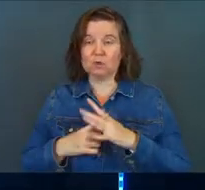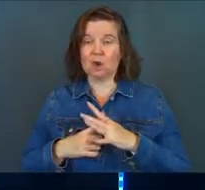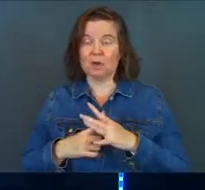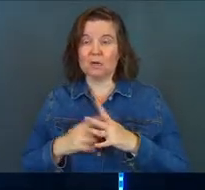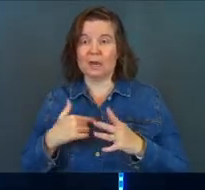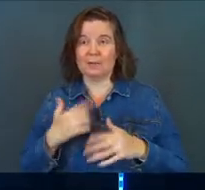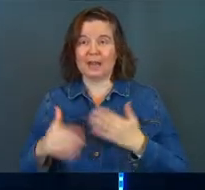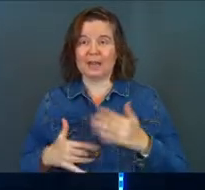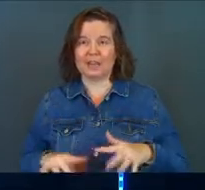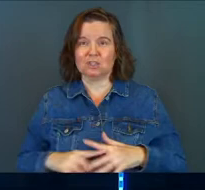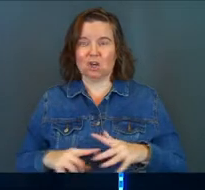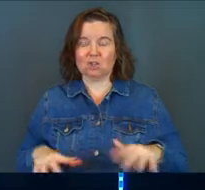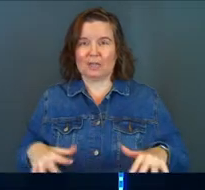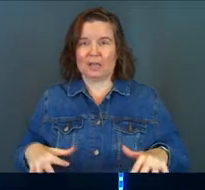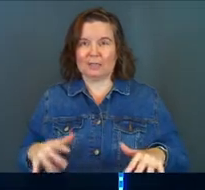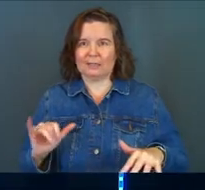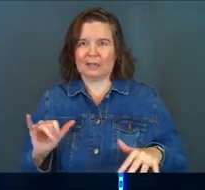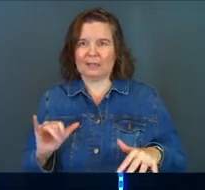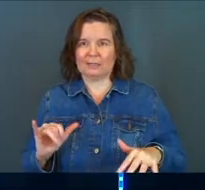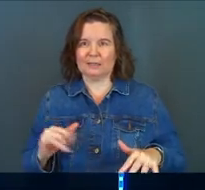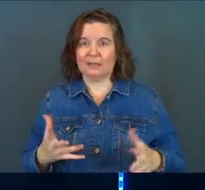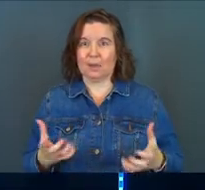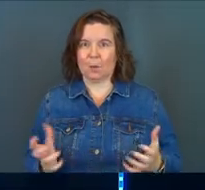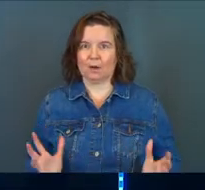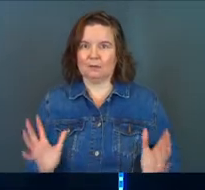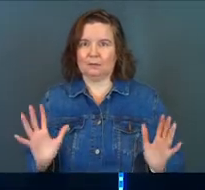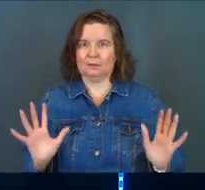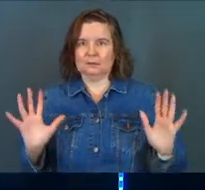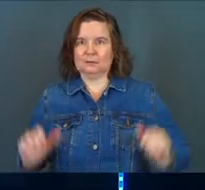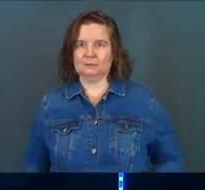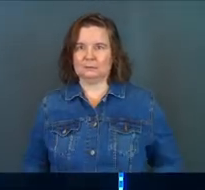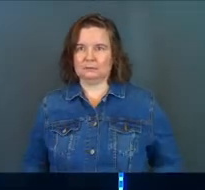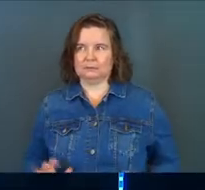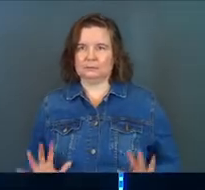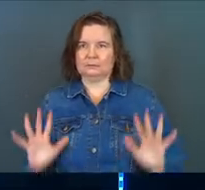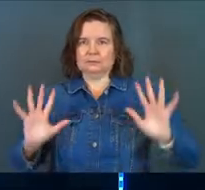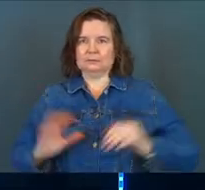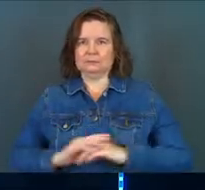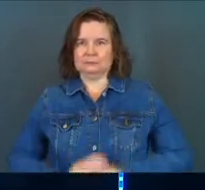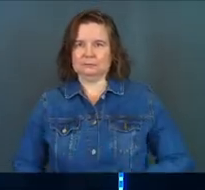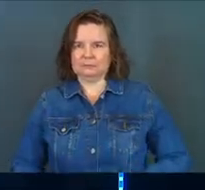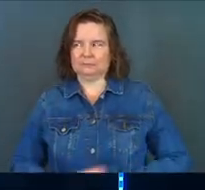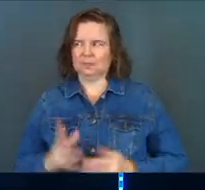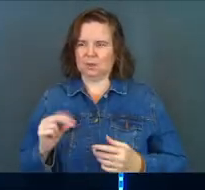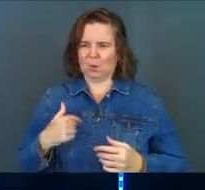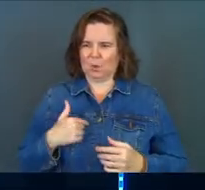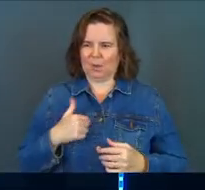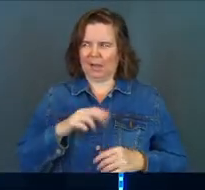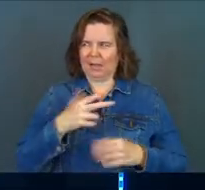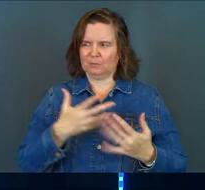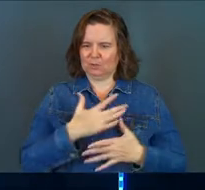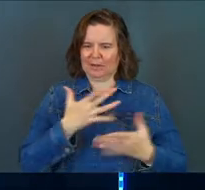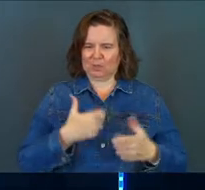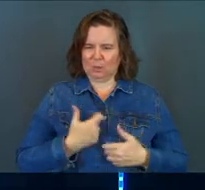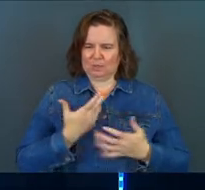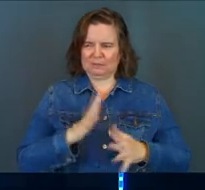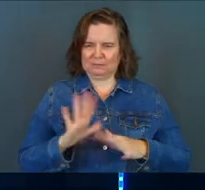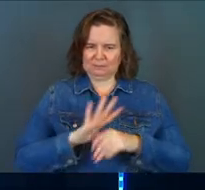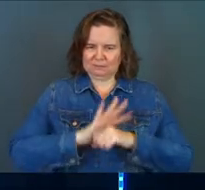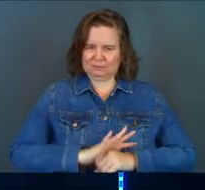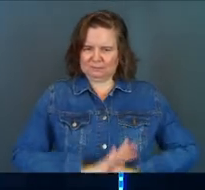to, and my hands would start to like they wanted to go up. No, I'm German. I don't emote.